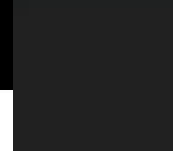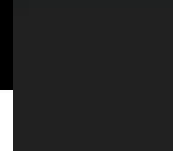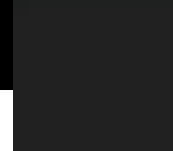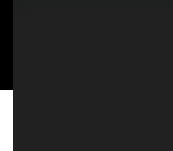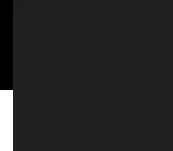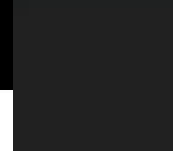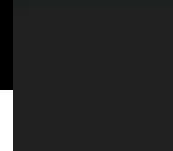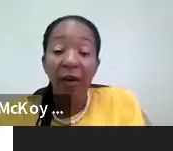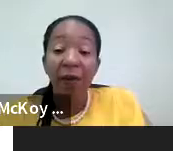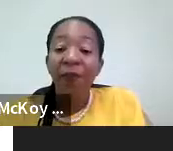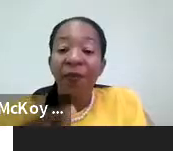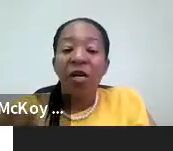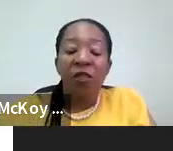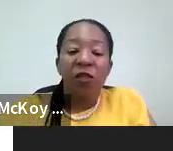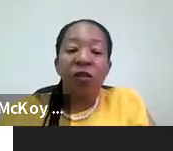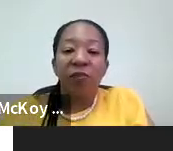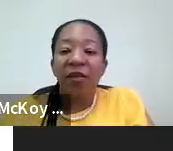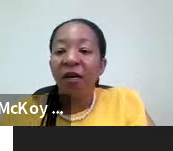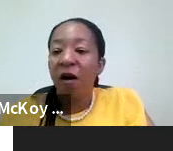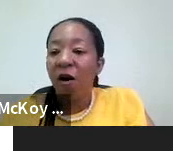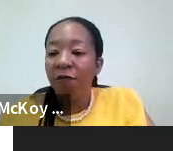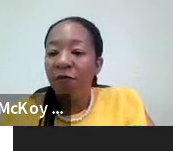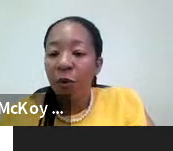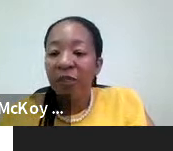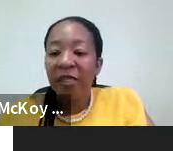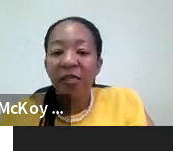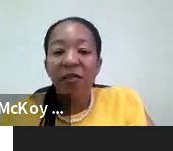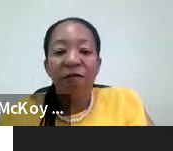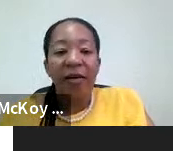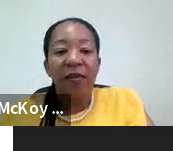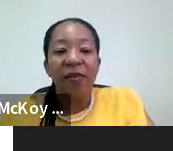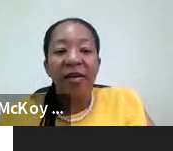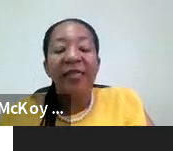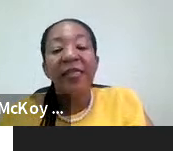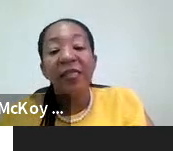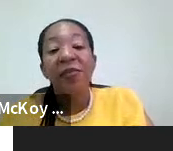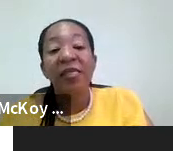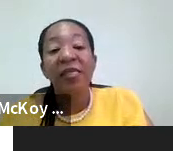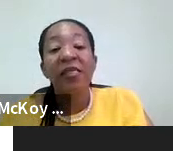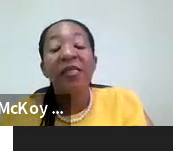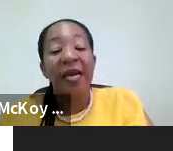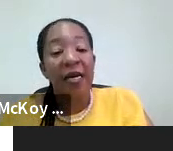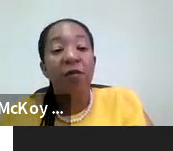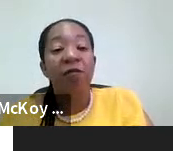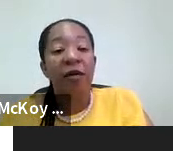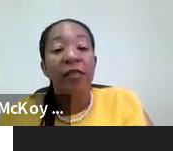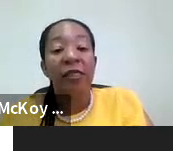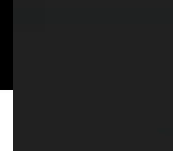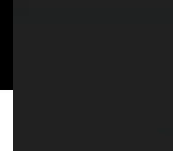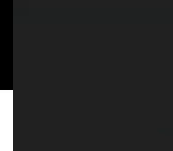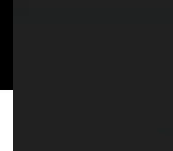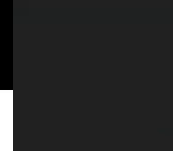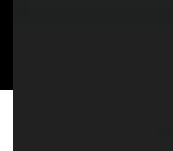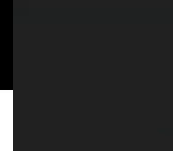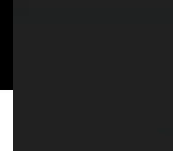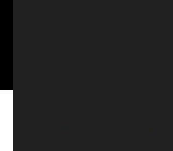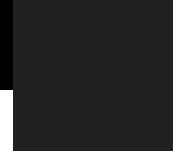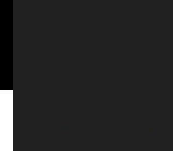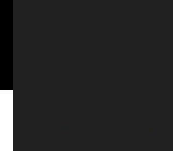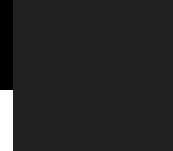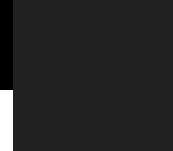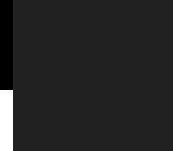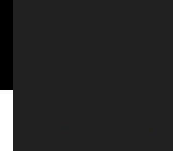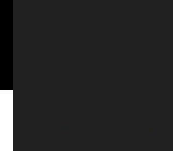go. Okay. So something of note is the fact that disabilities can in fact lead to chronic